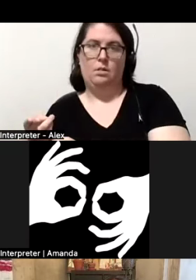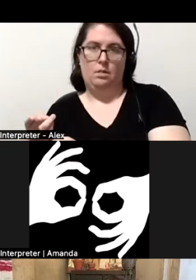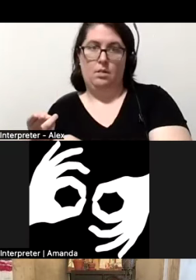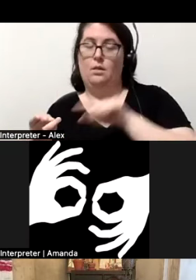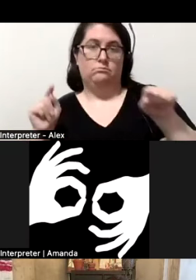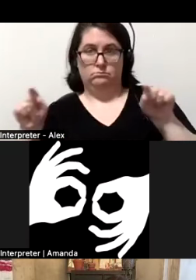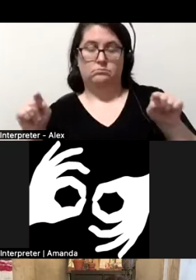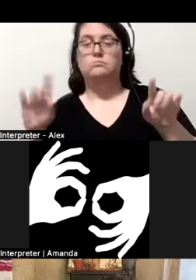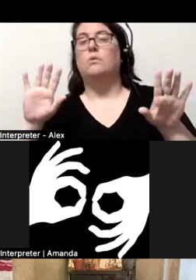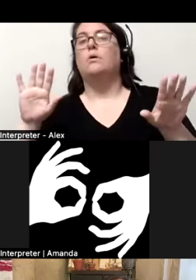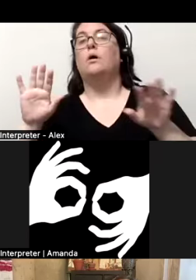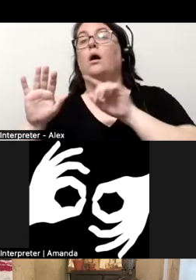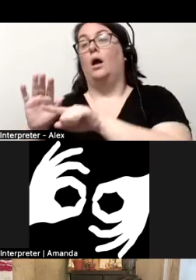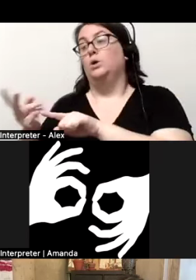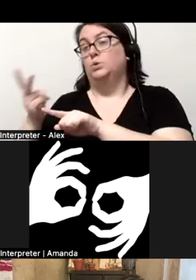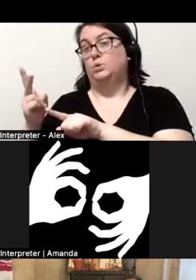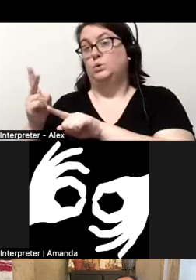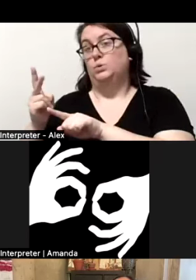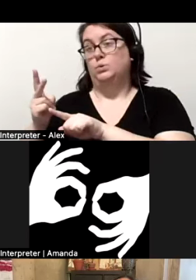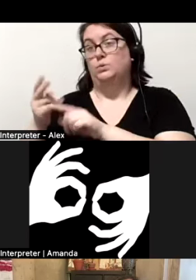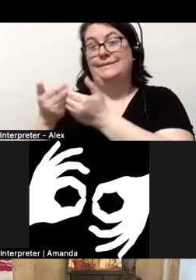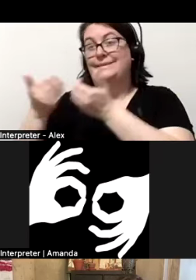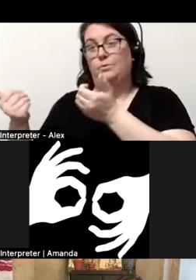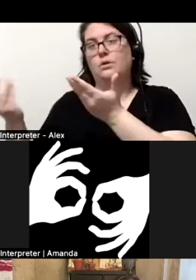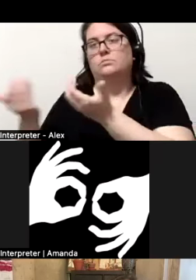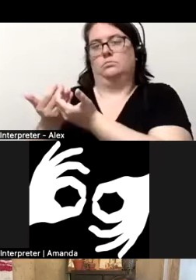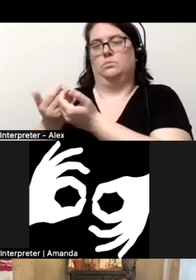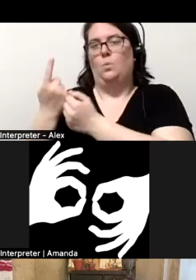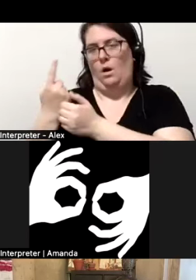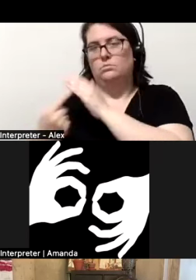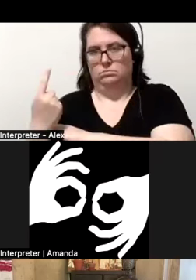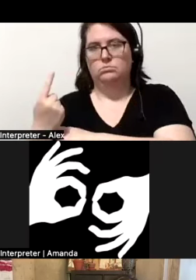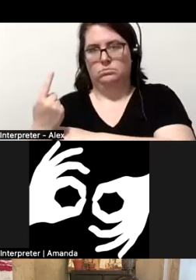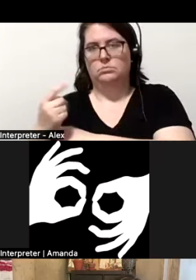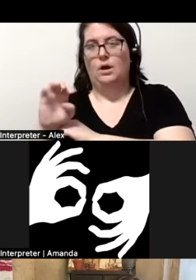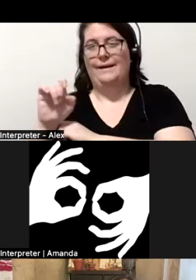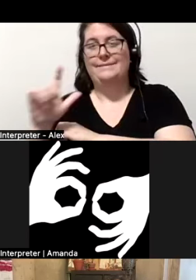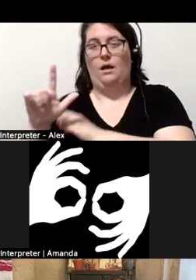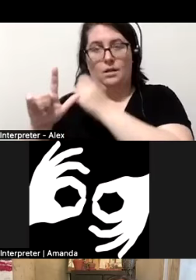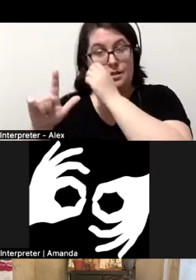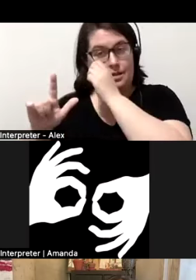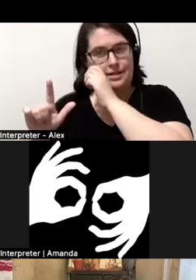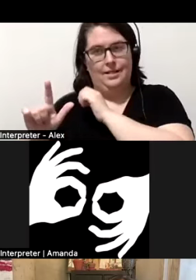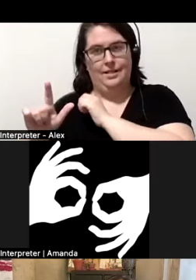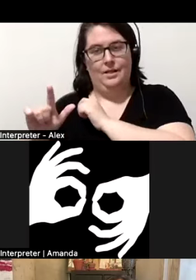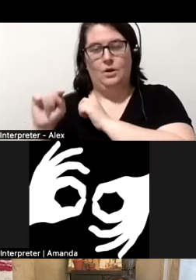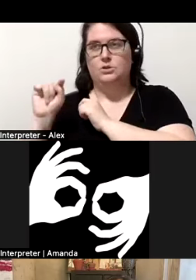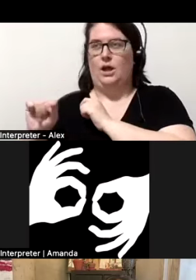them as a single Excel file. As a general rule, any document you download as an Excel file or